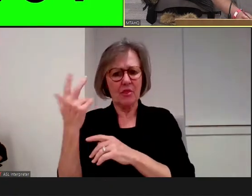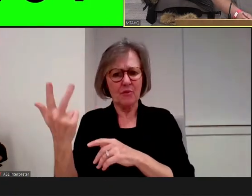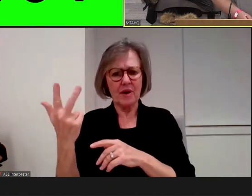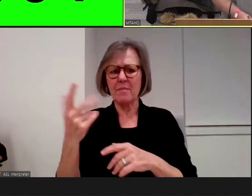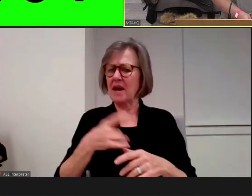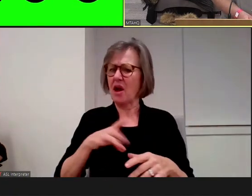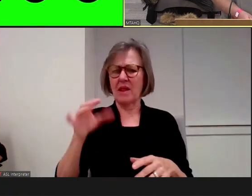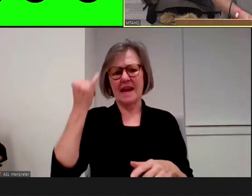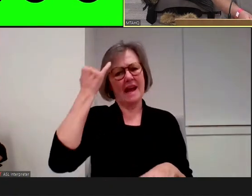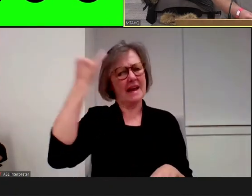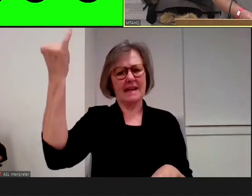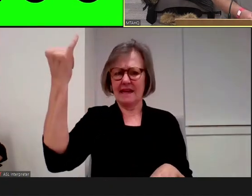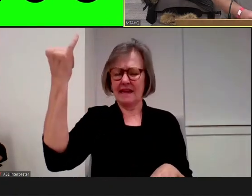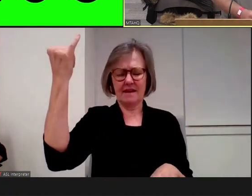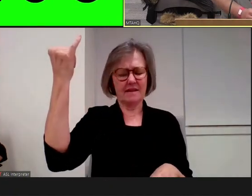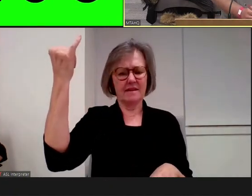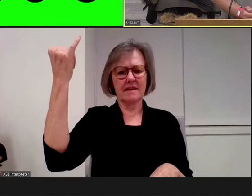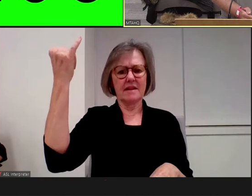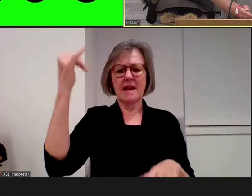like the idea of